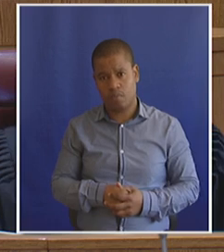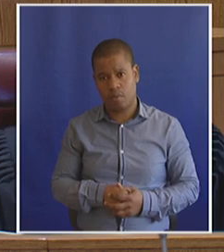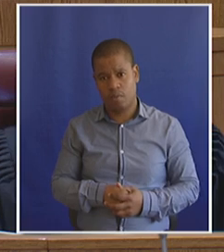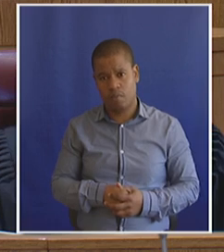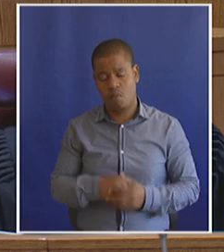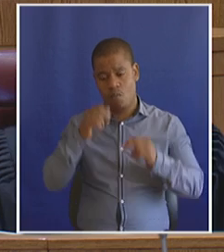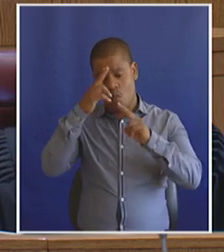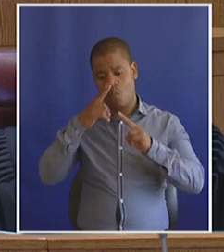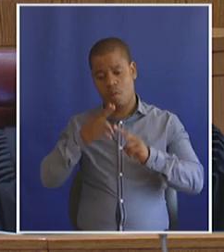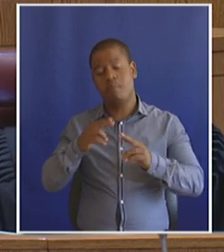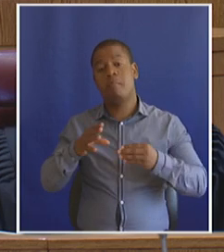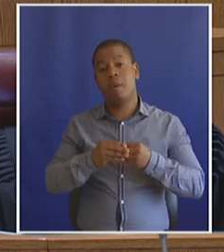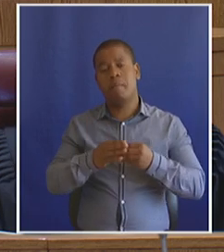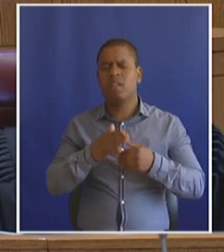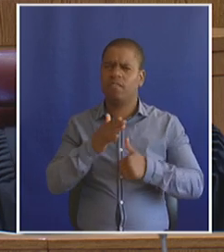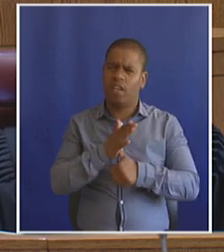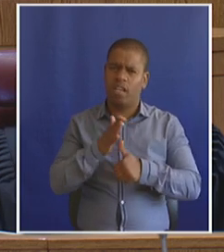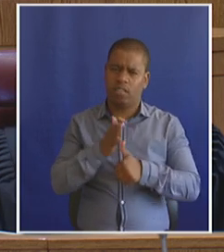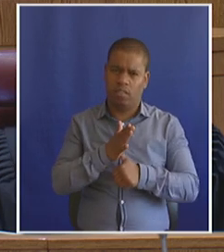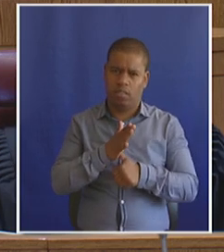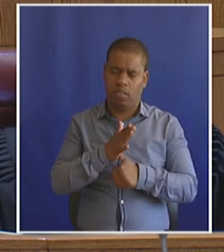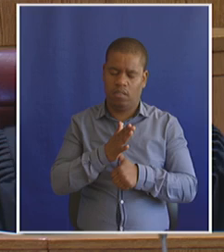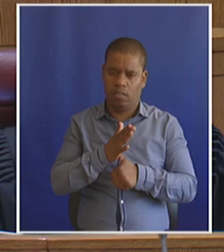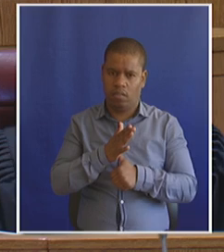Honorable members, we are going to start with the